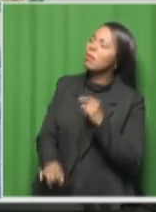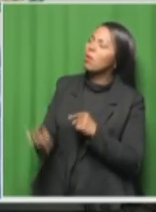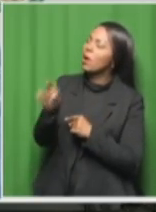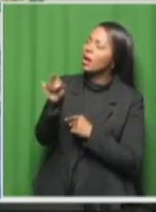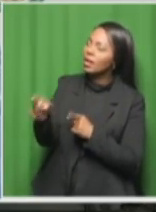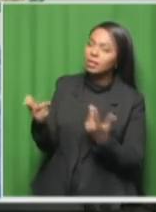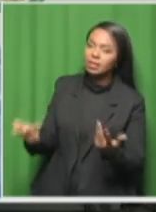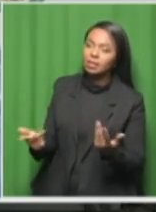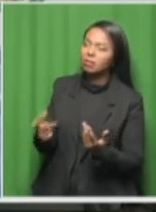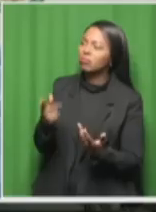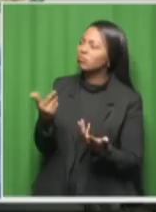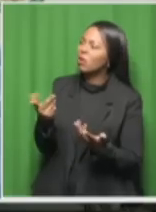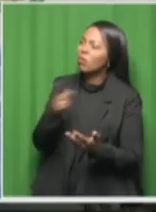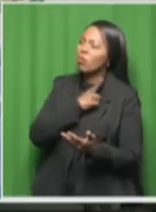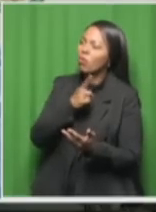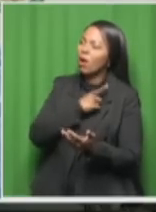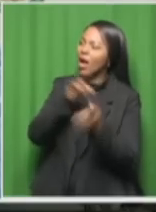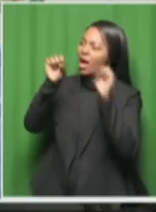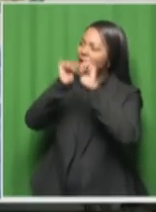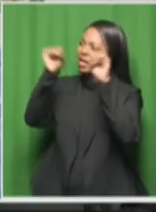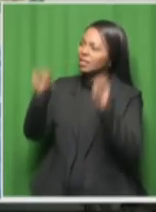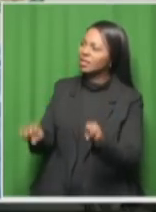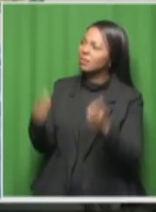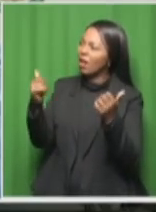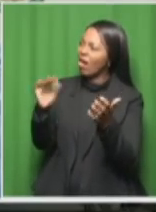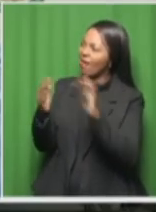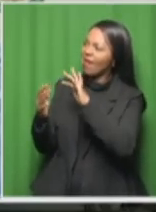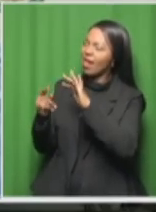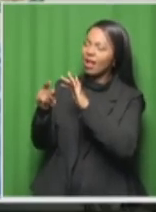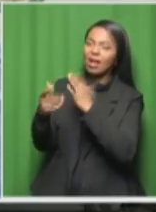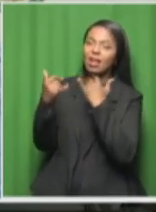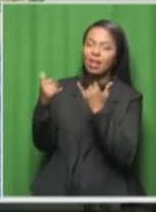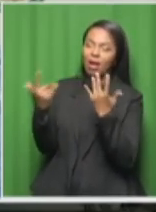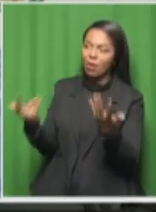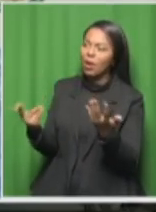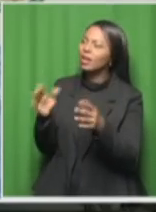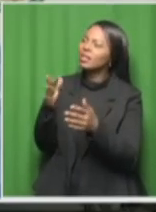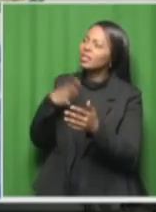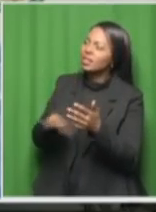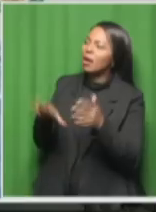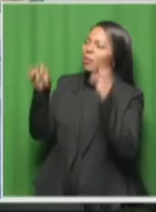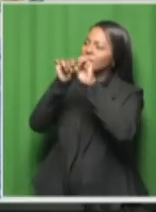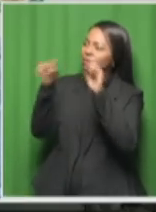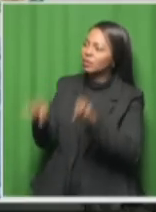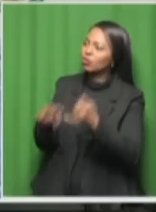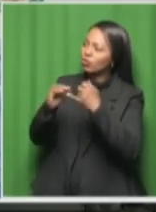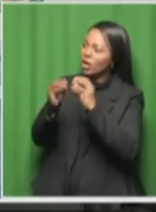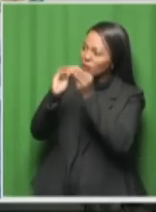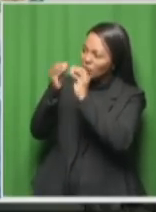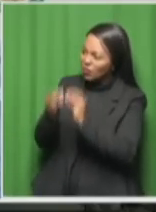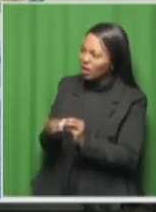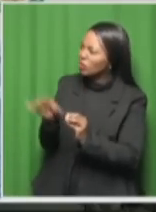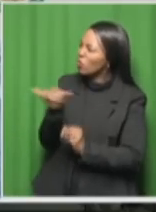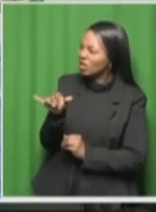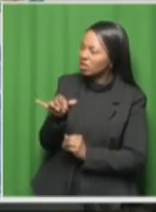What is paralyzing the system and what are some of the criticisms that you are trying to address?